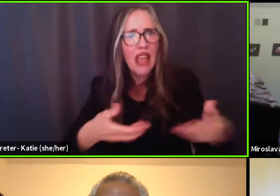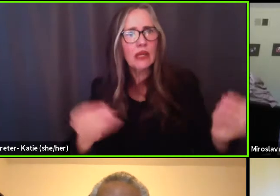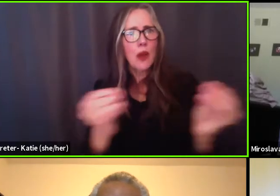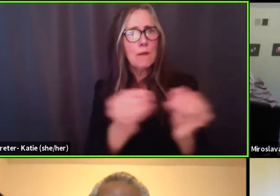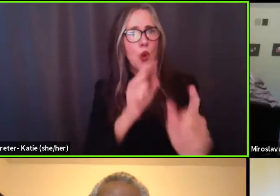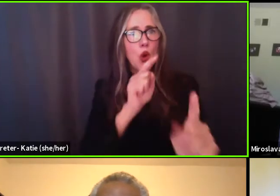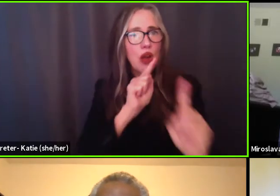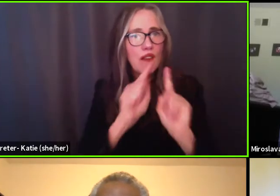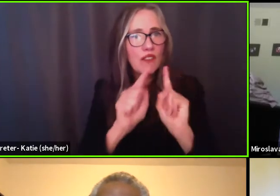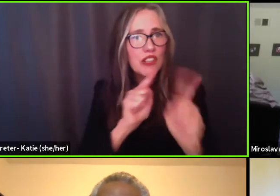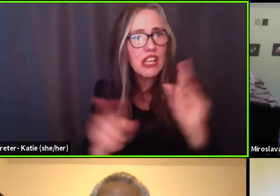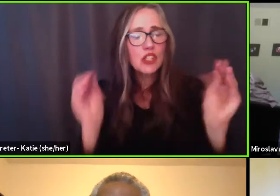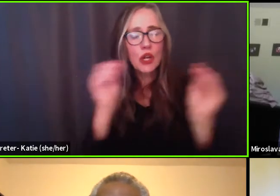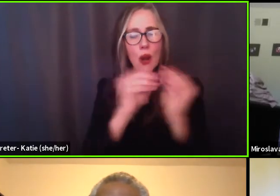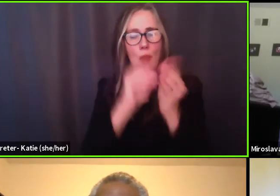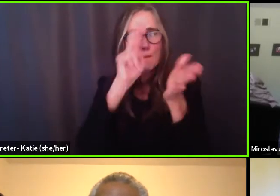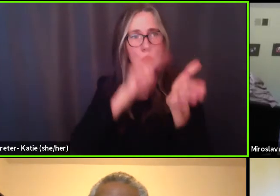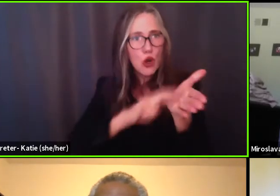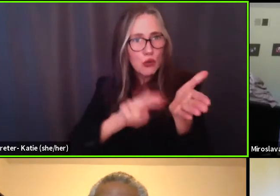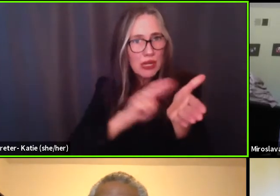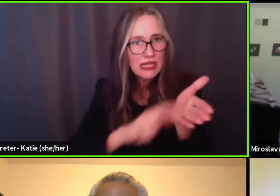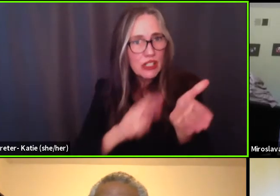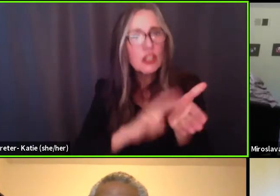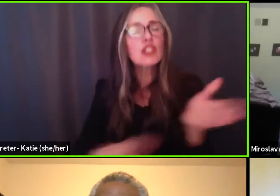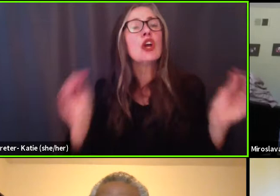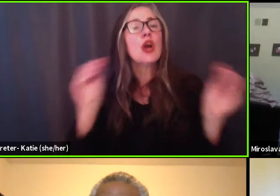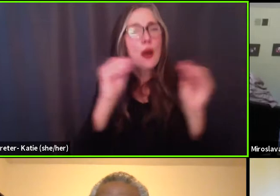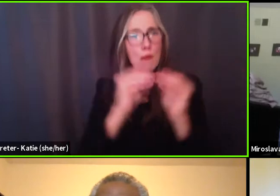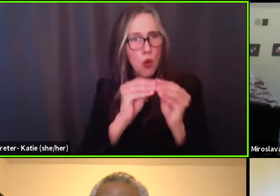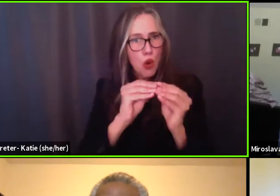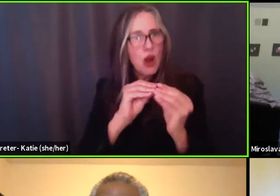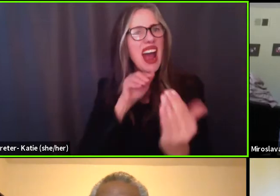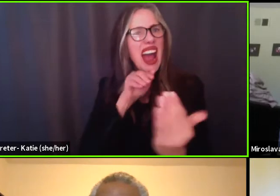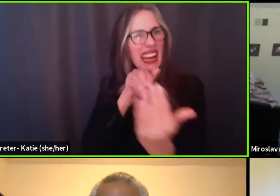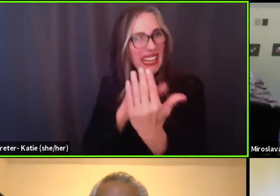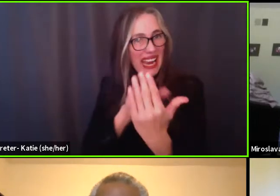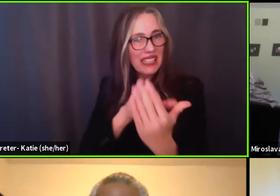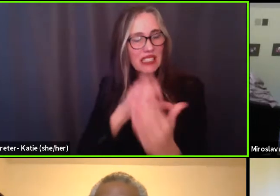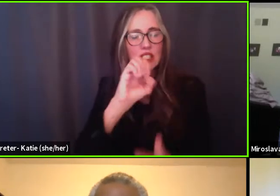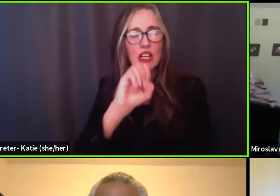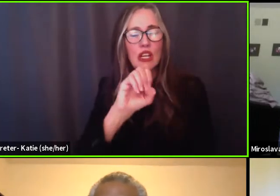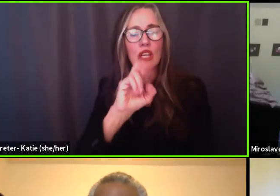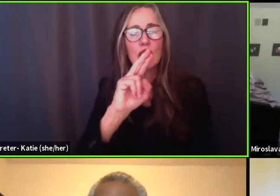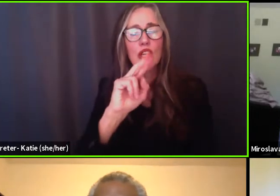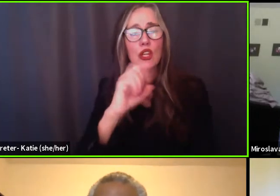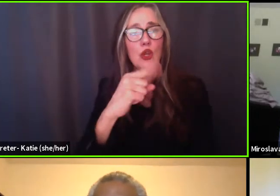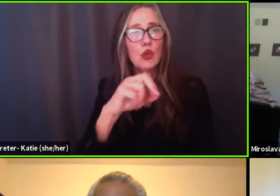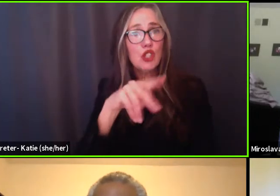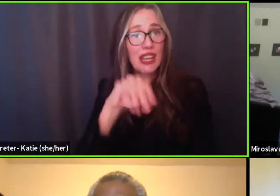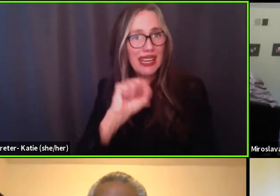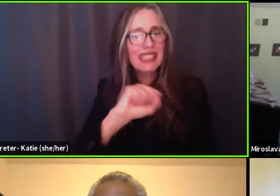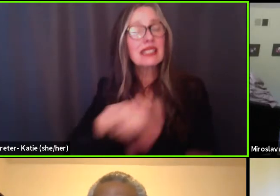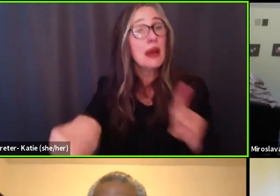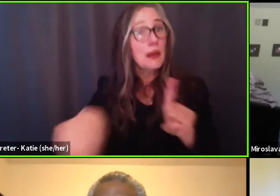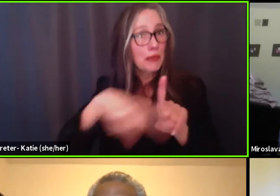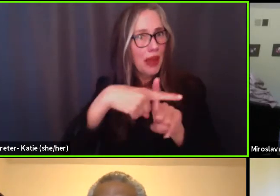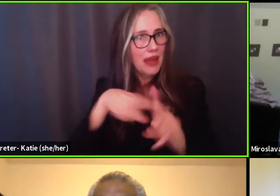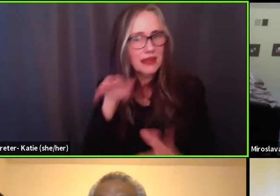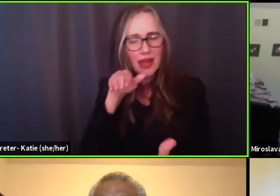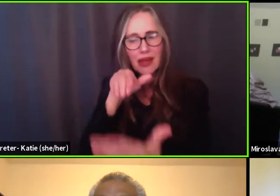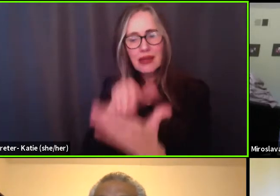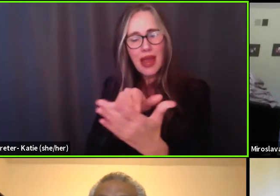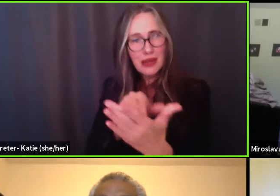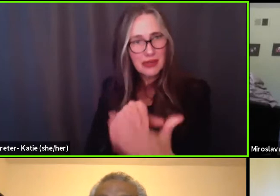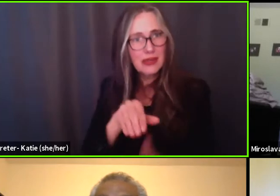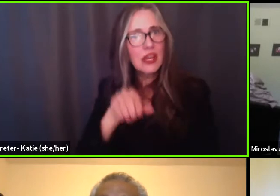eugenics and that are anti-racist in nature um so my hope is that um we will see a lot of good work uh solid conversations and